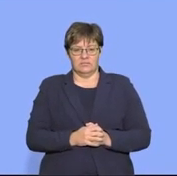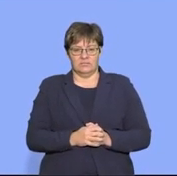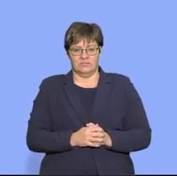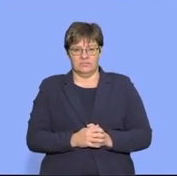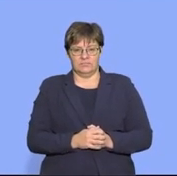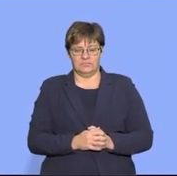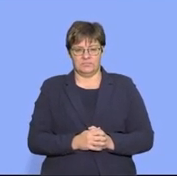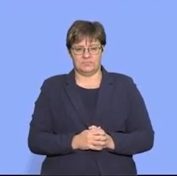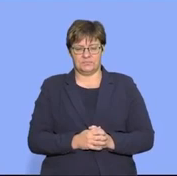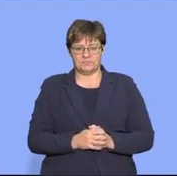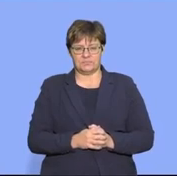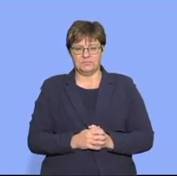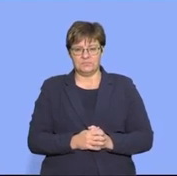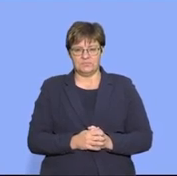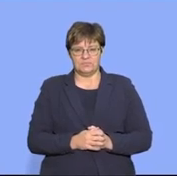Now,